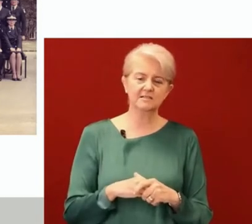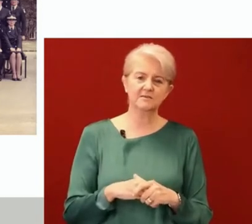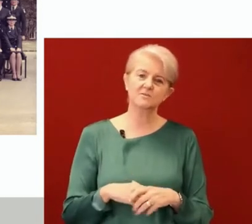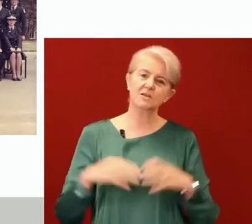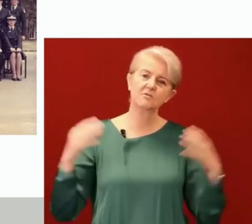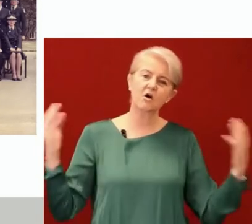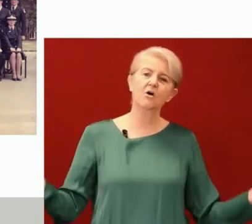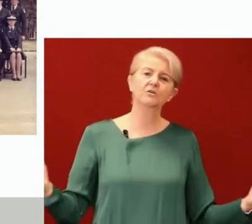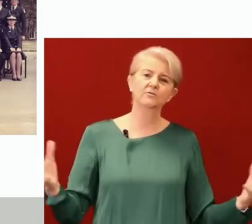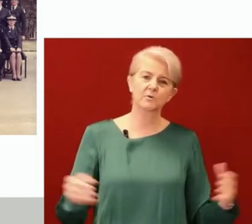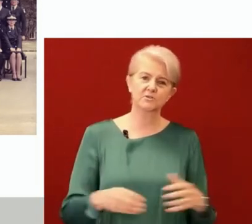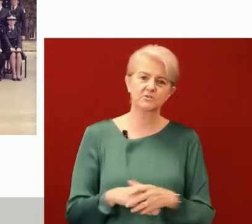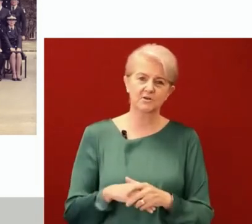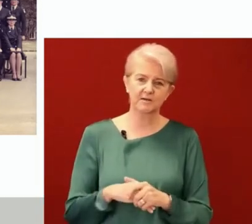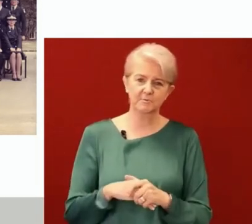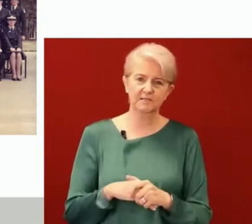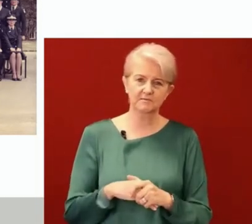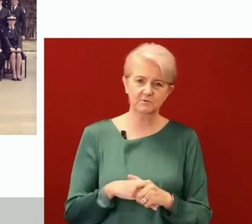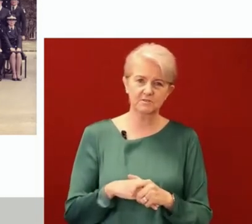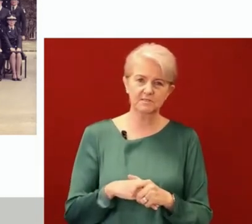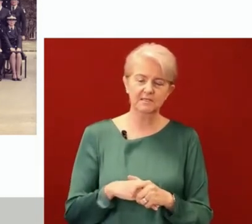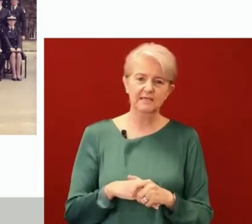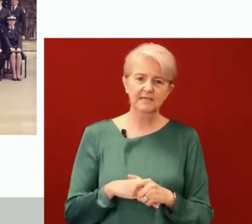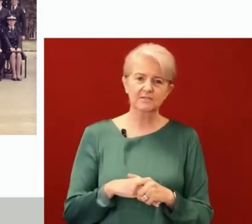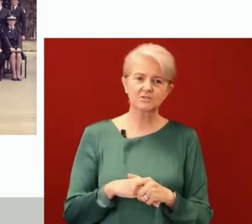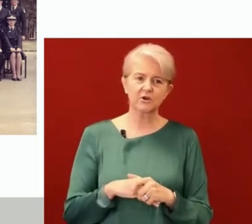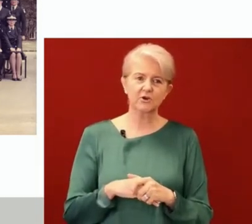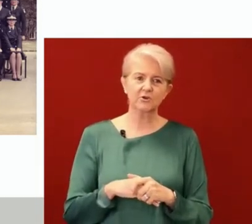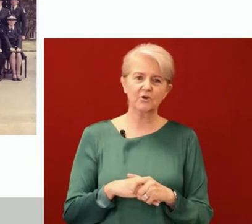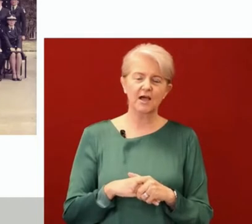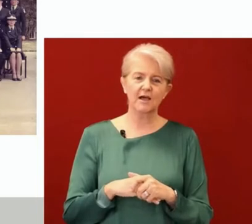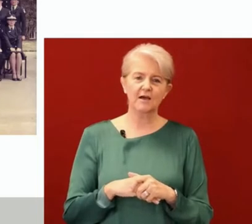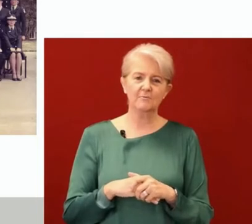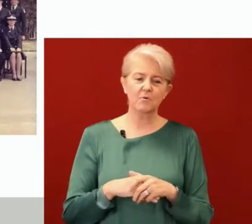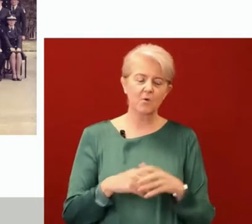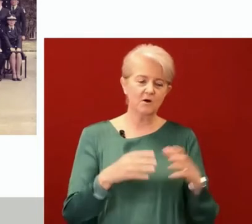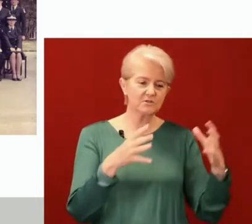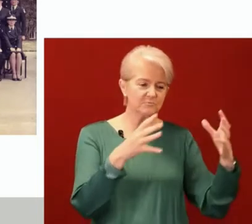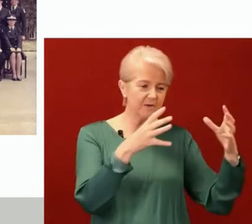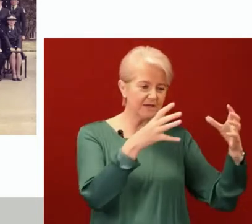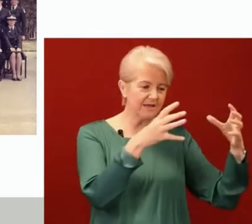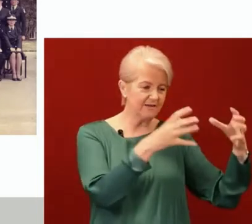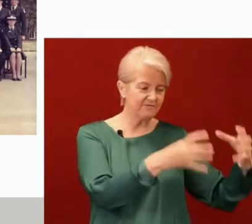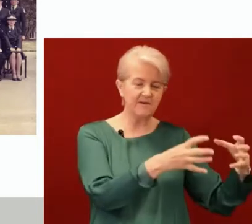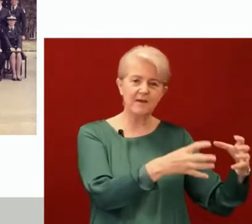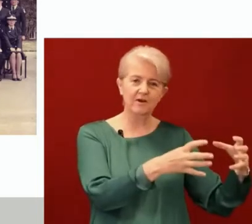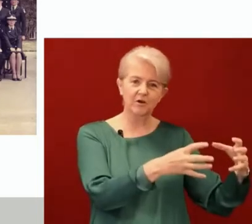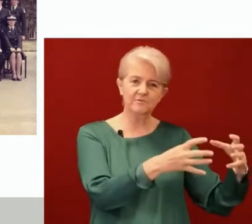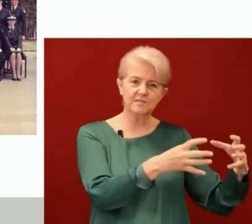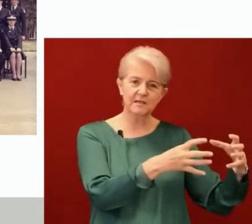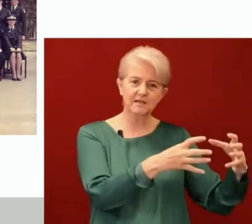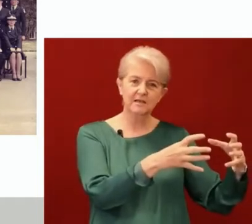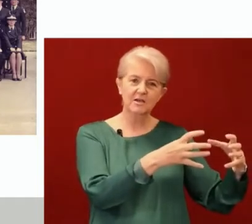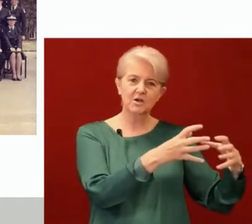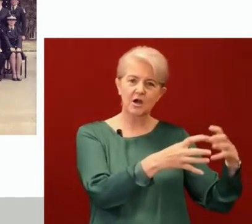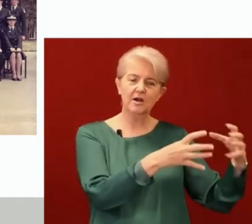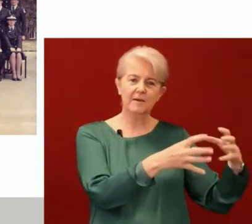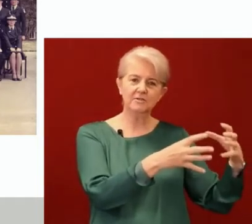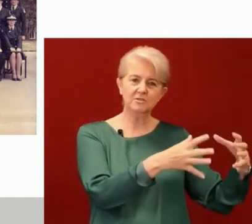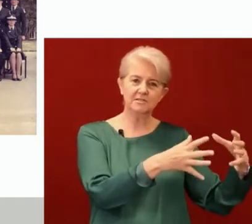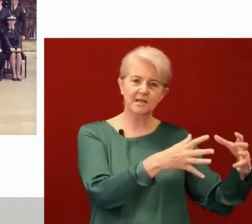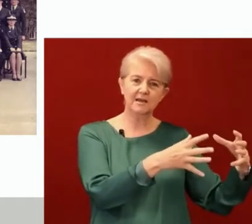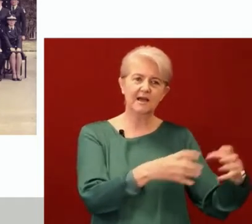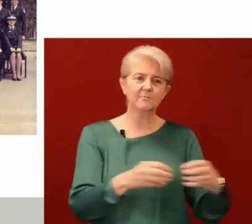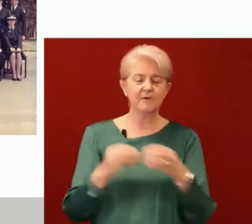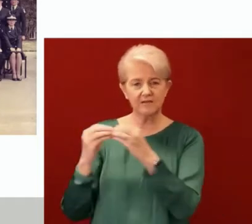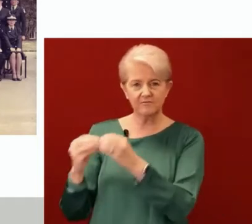female detectives in the whole of the West Australia Police Force. So whilst being a female officer kind of